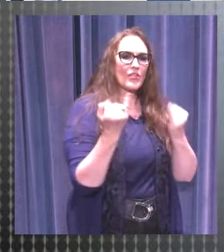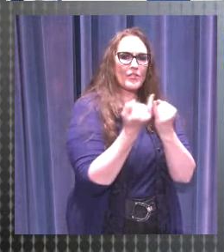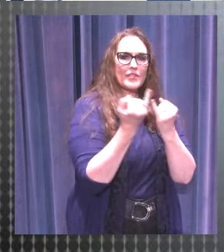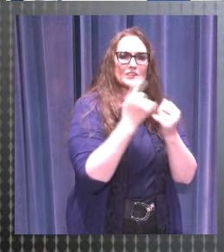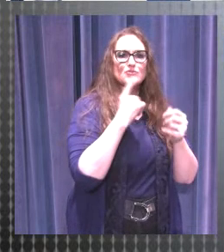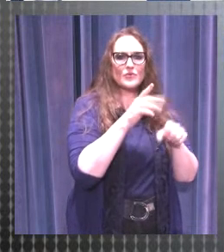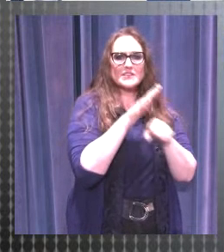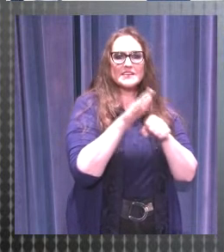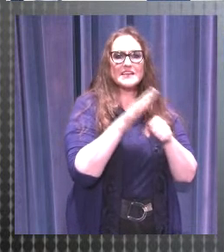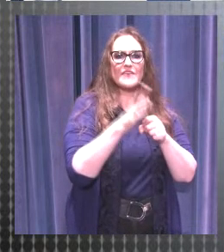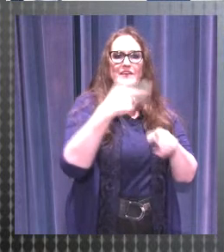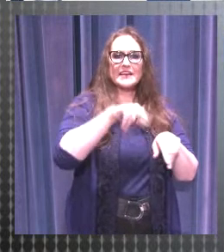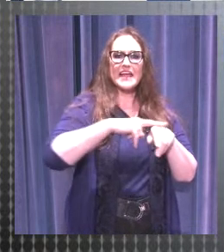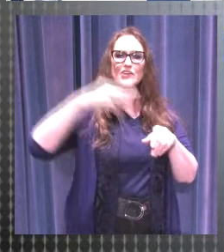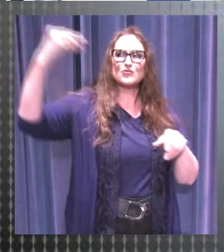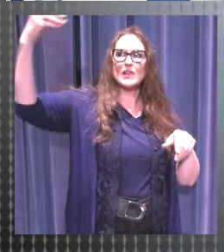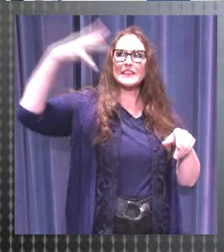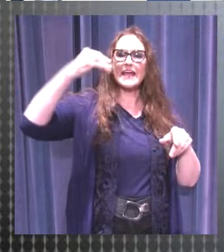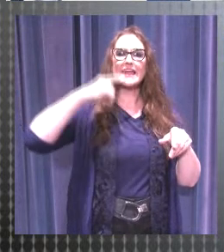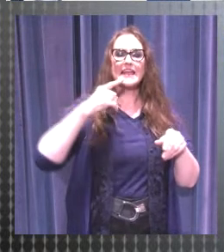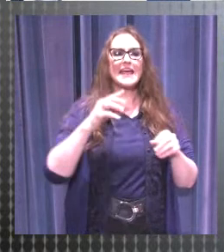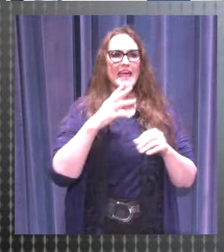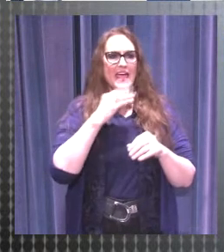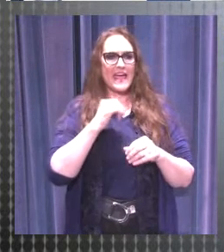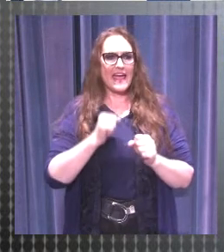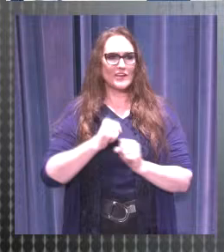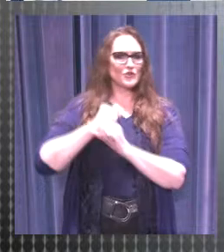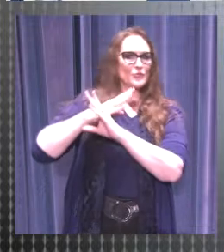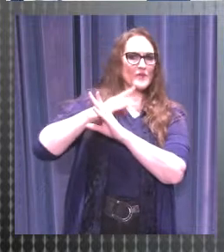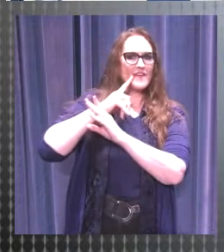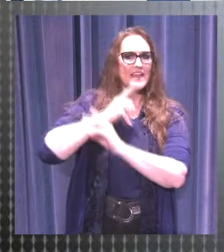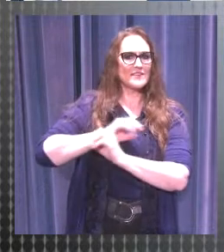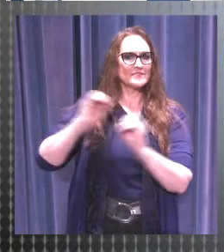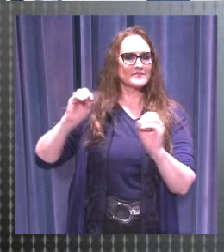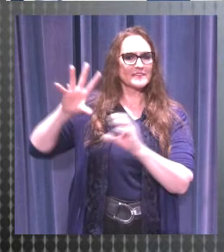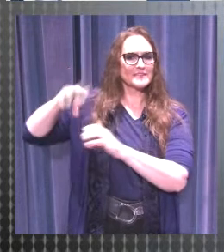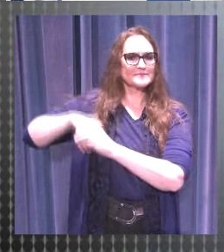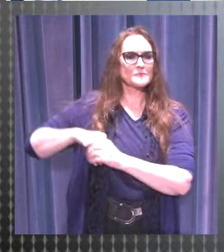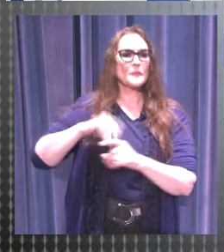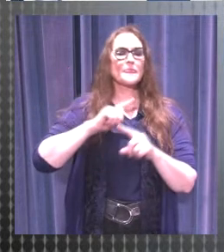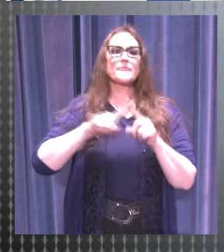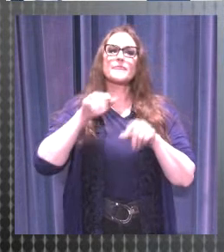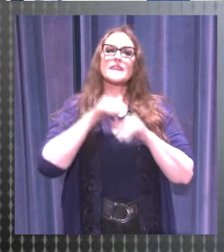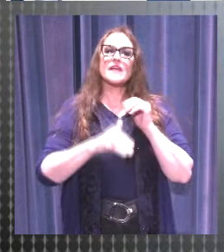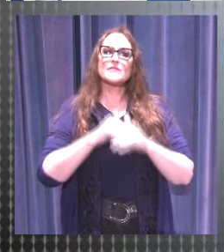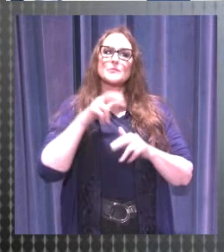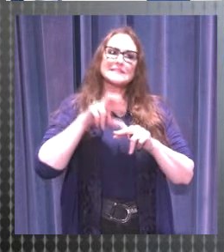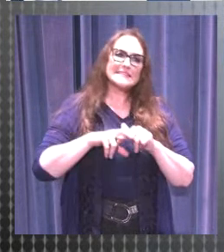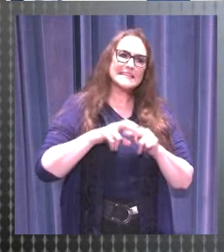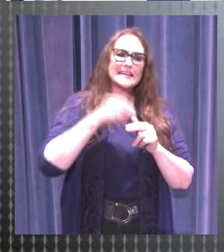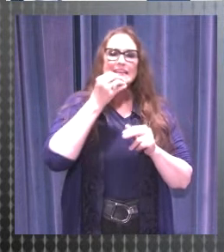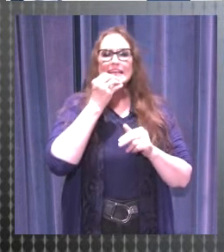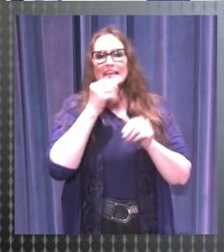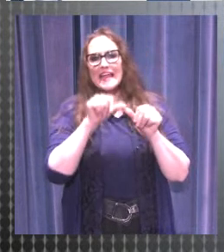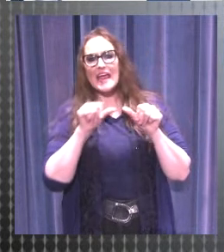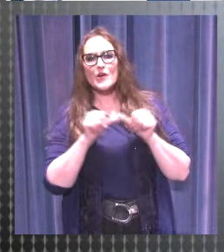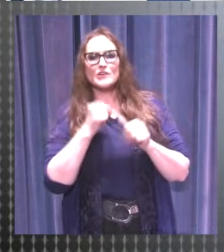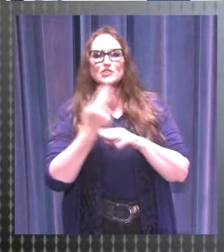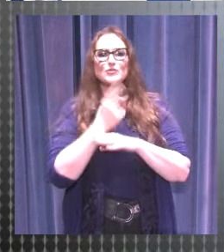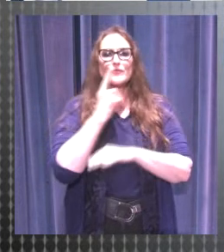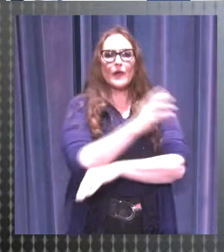adequate natural lighting and prevent lack of engagement, comfortable seating and eating areas for use between courses and